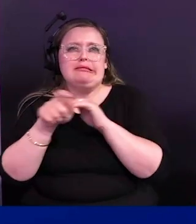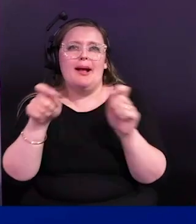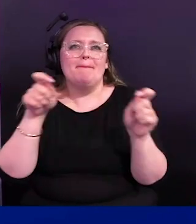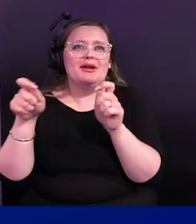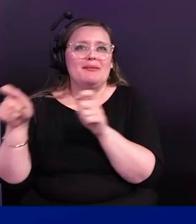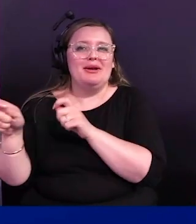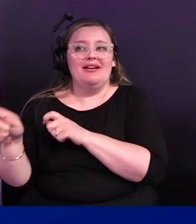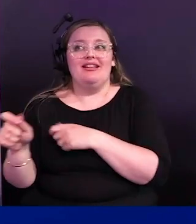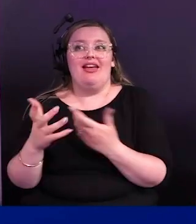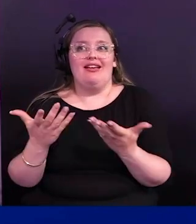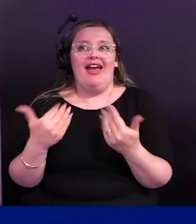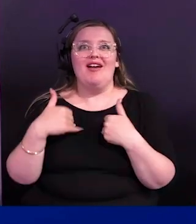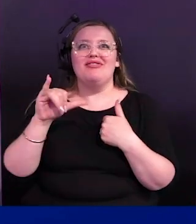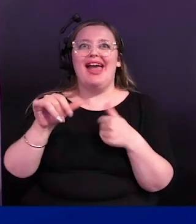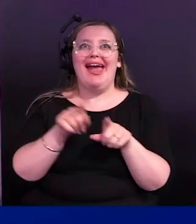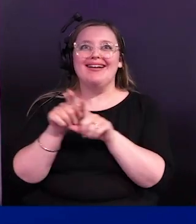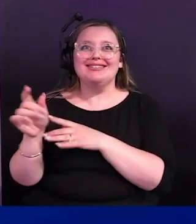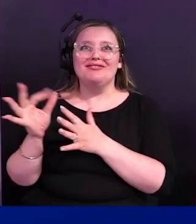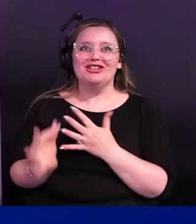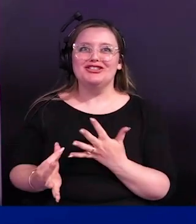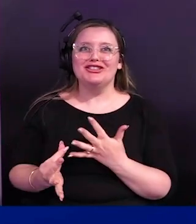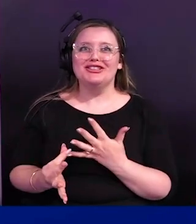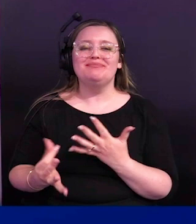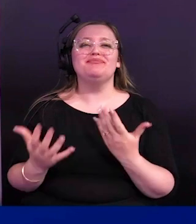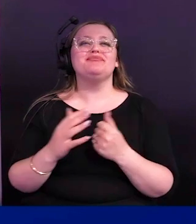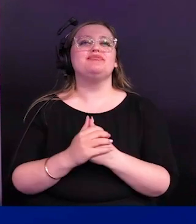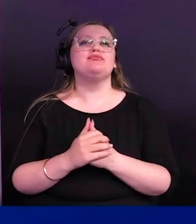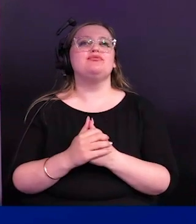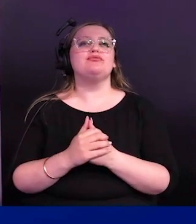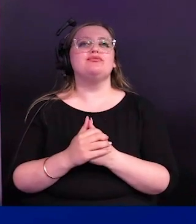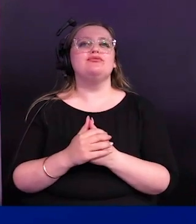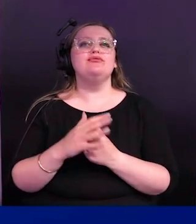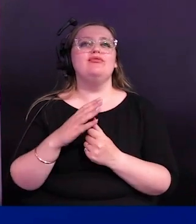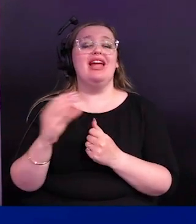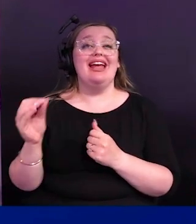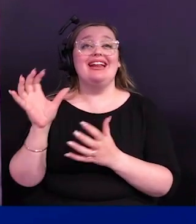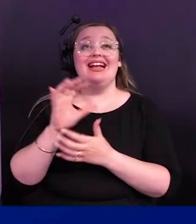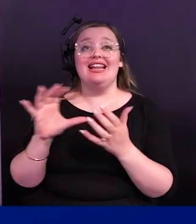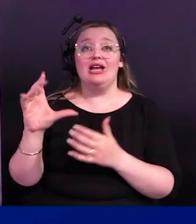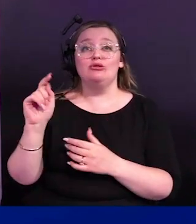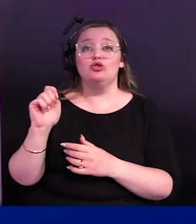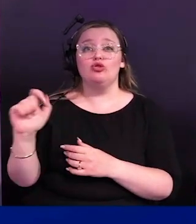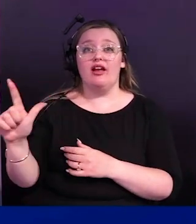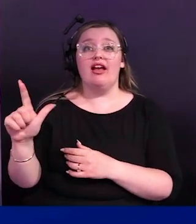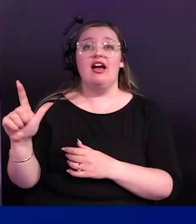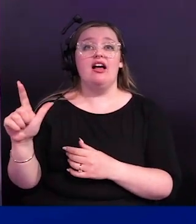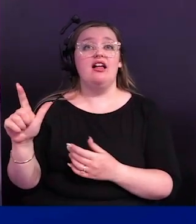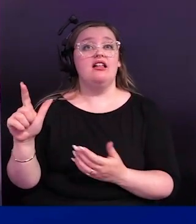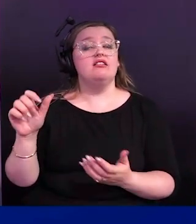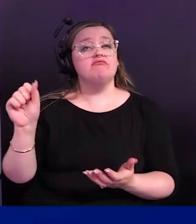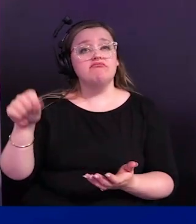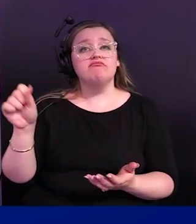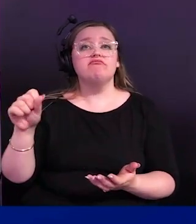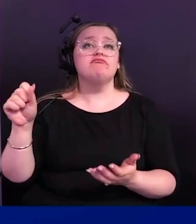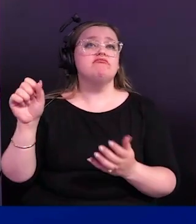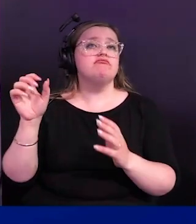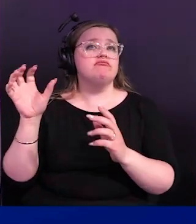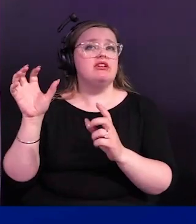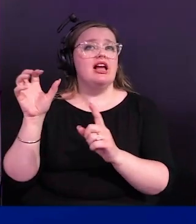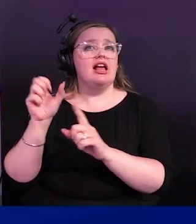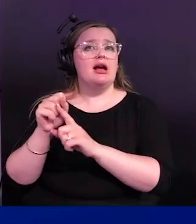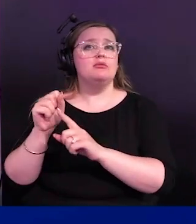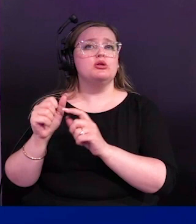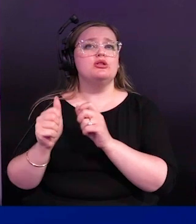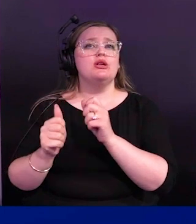feature? And the third ask has been, yes, CloudTrail kind of captures most of the